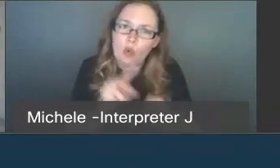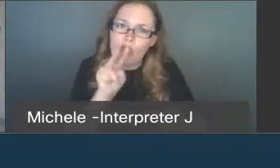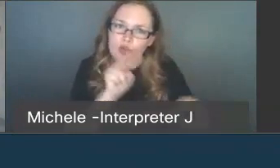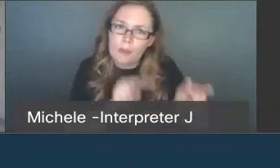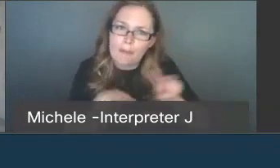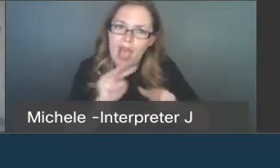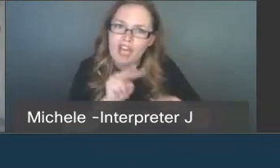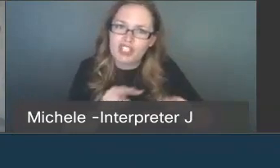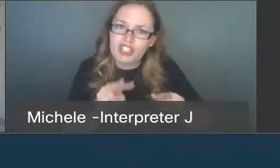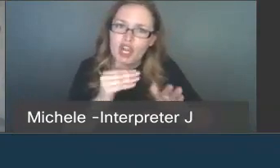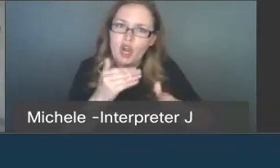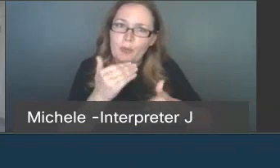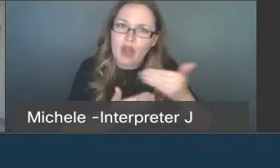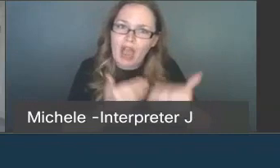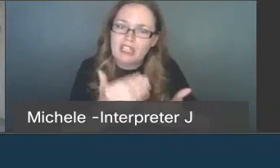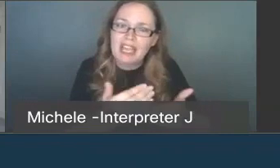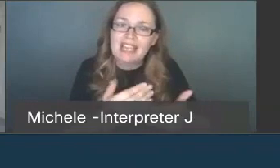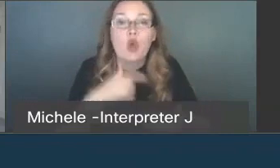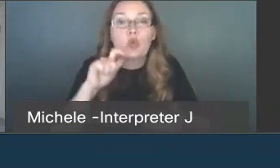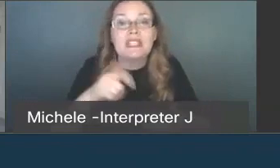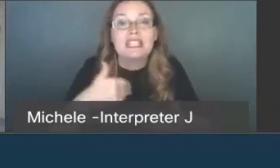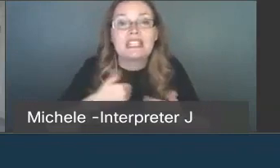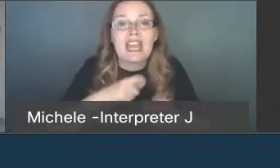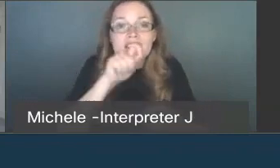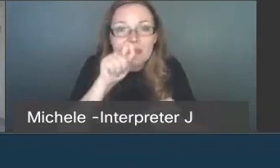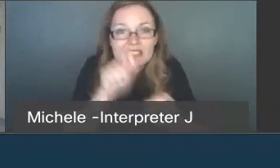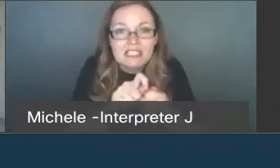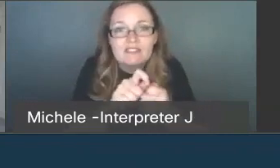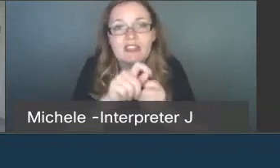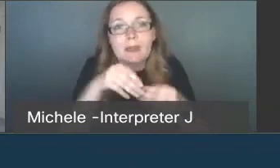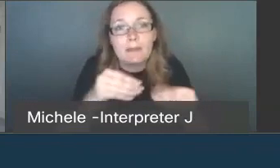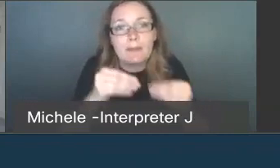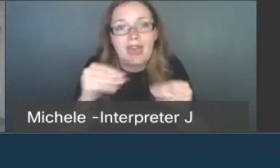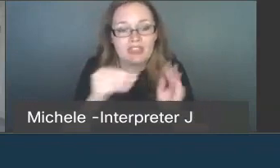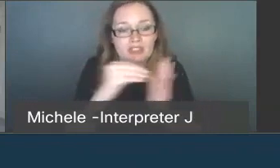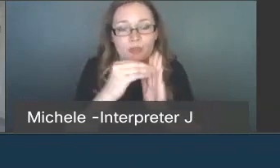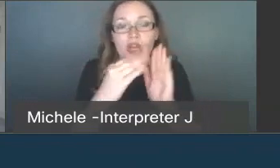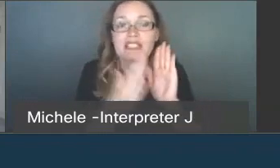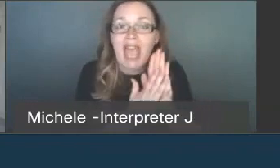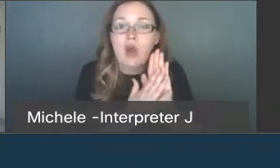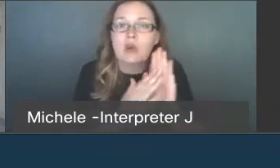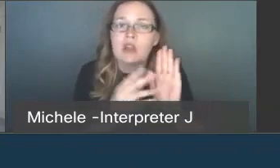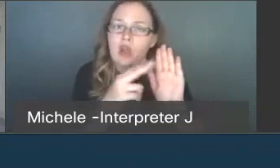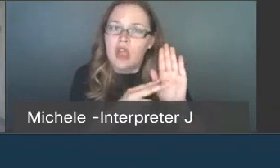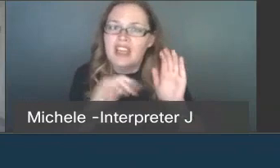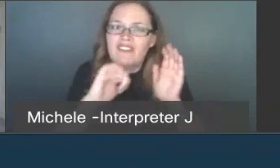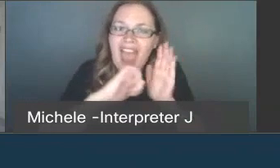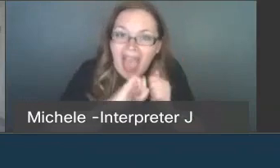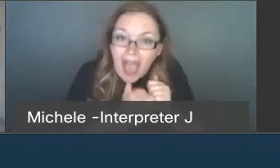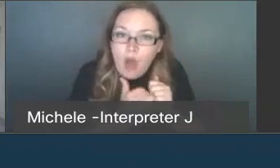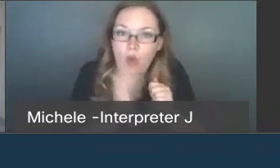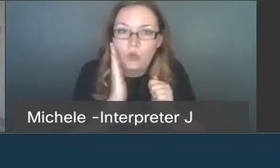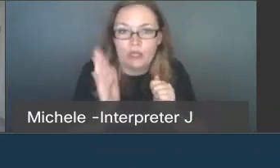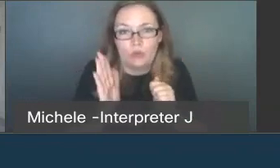have to have specified and articulated a method through which we're going to monitor an individual's behavior, and